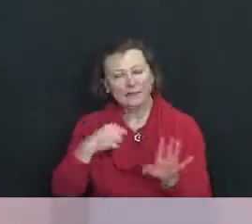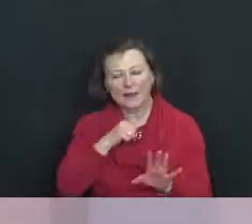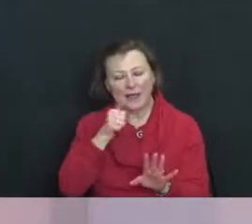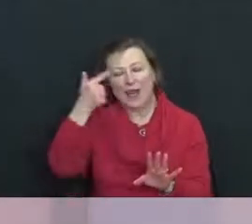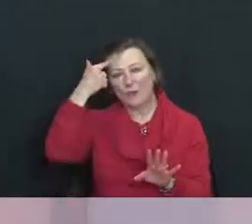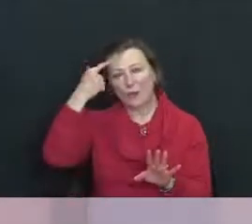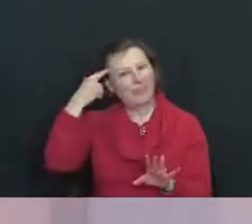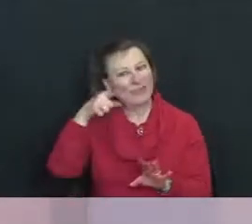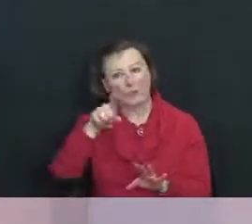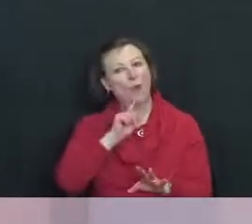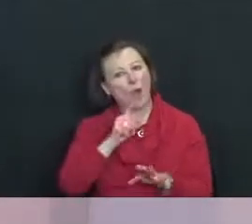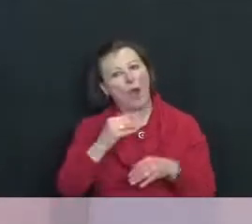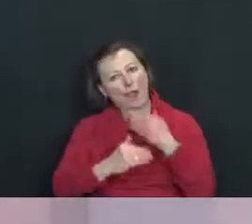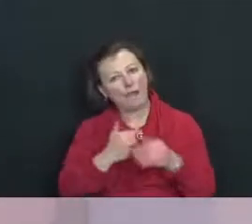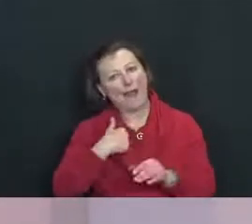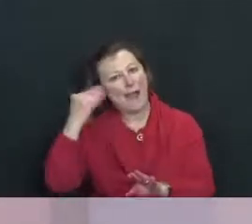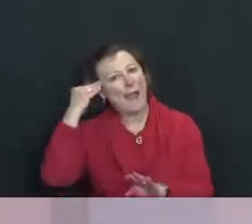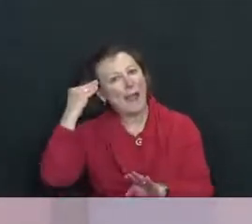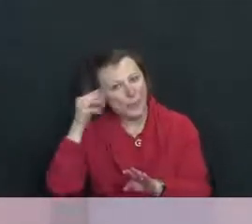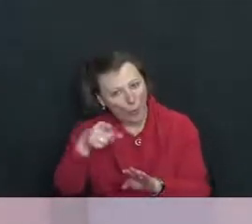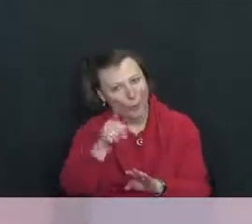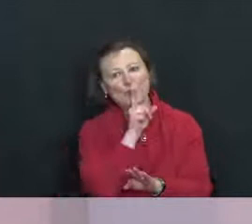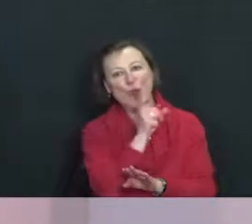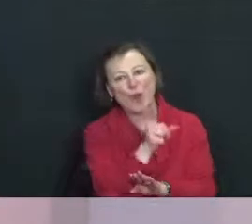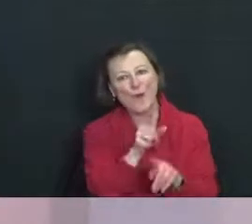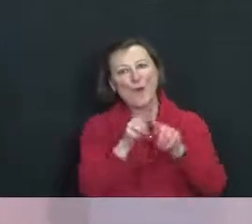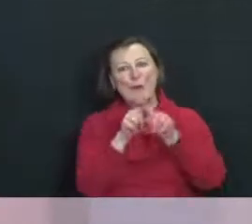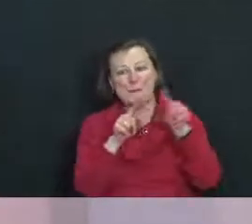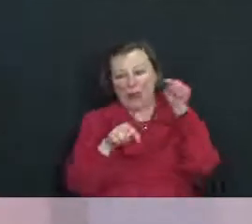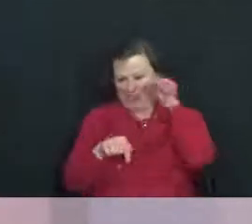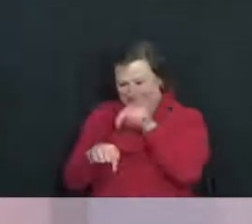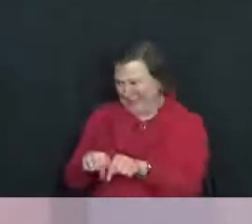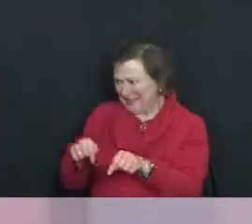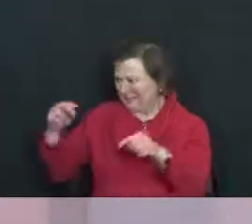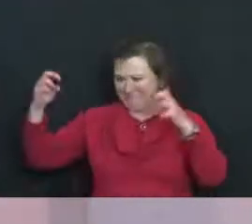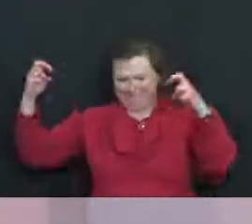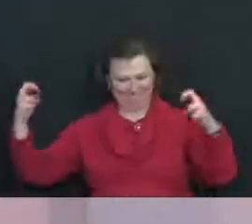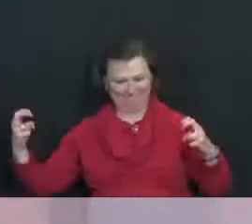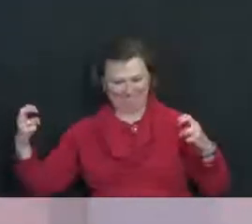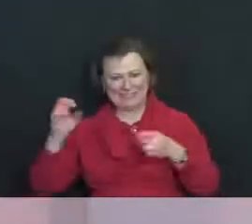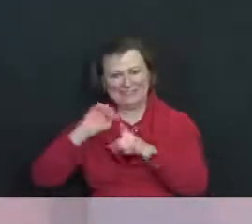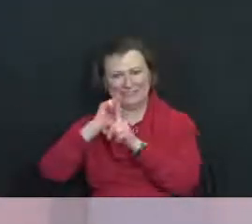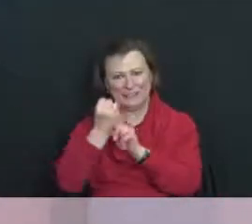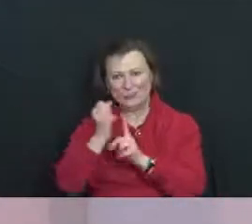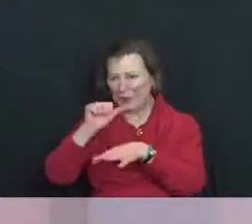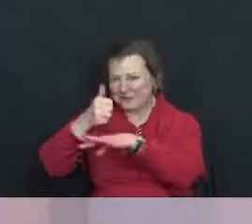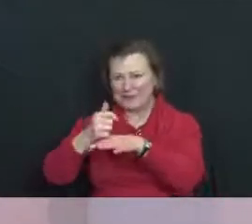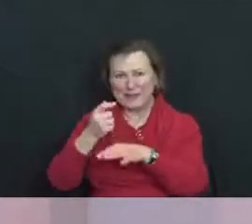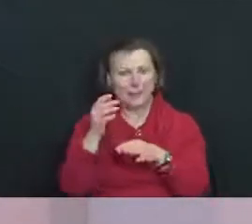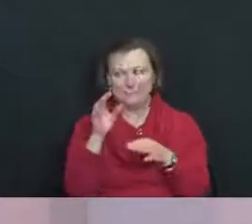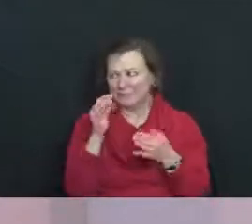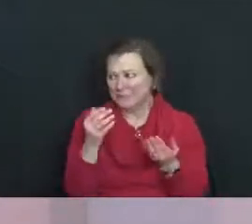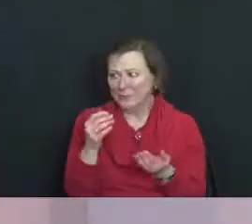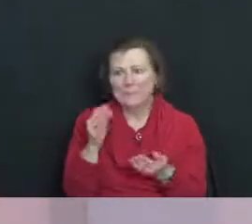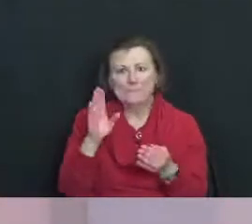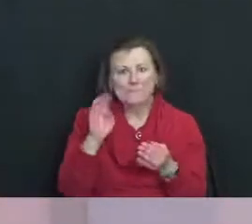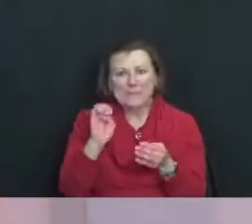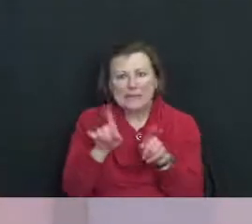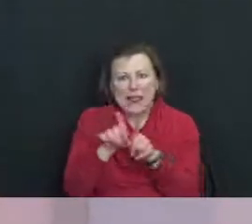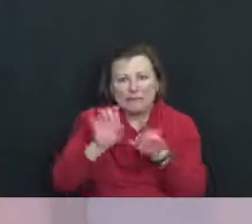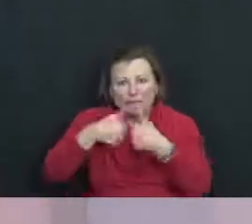that you're kind and compassionate and understanding people, but this encounter had been set up to be some kind of a